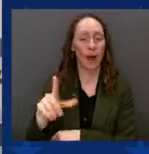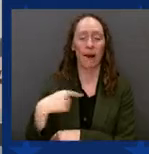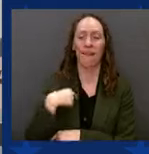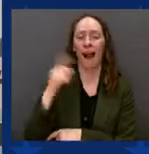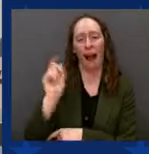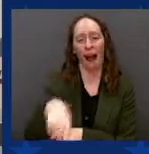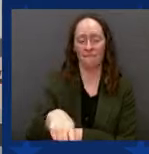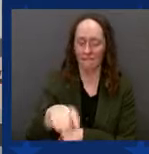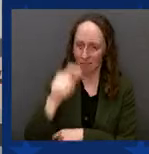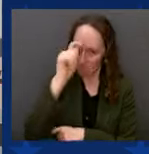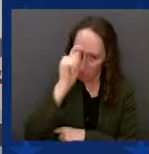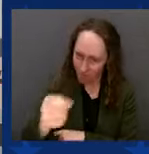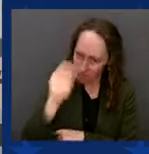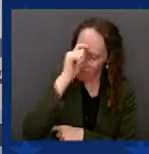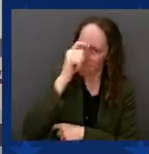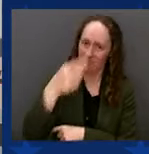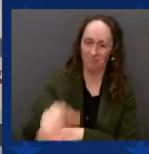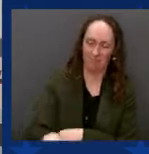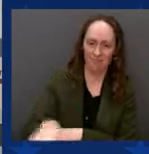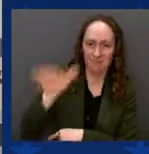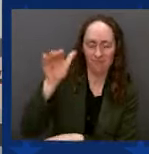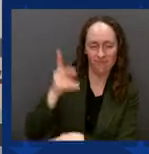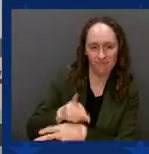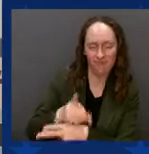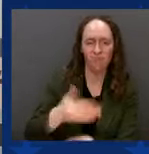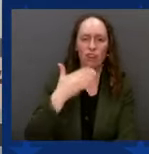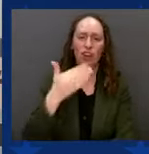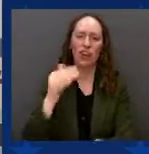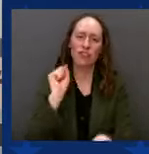Congratulations. Thank you, man. Please have a seat.